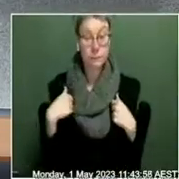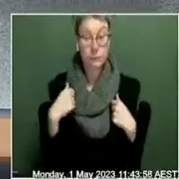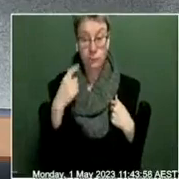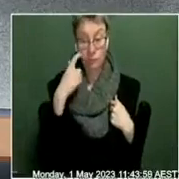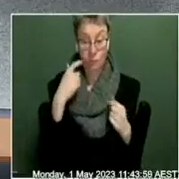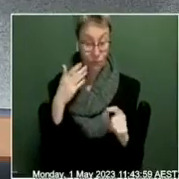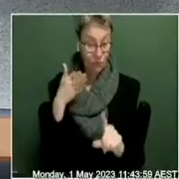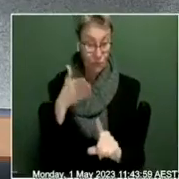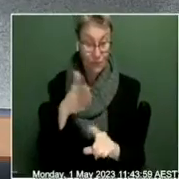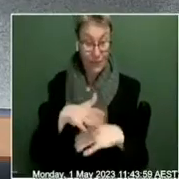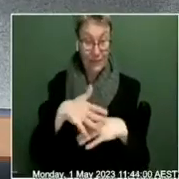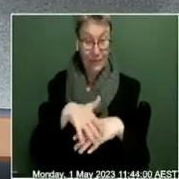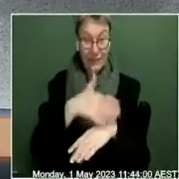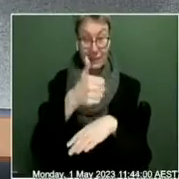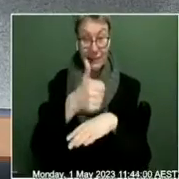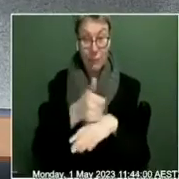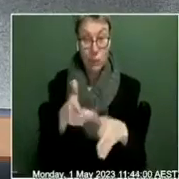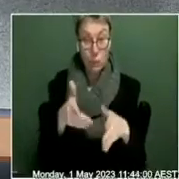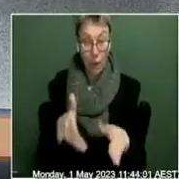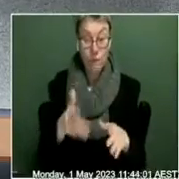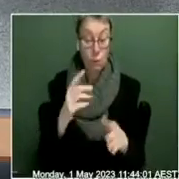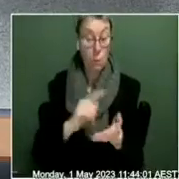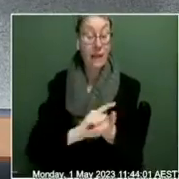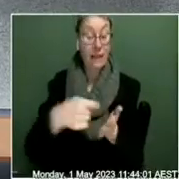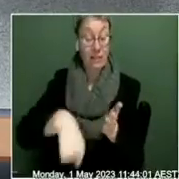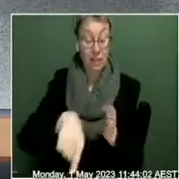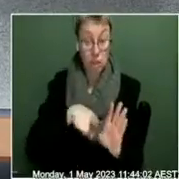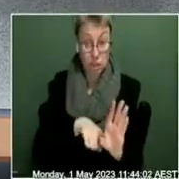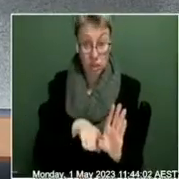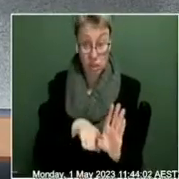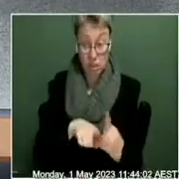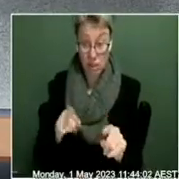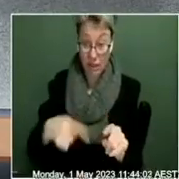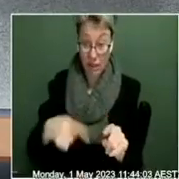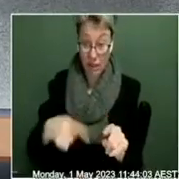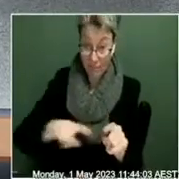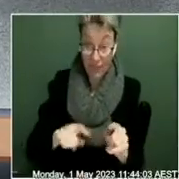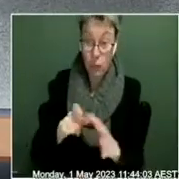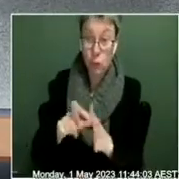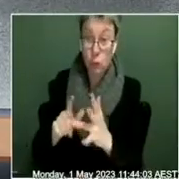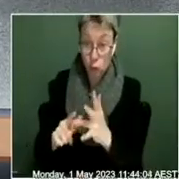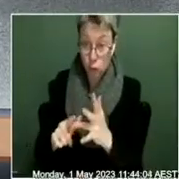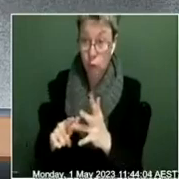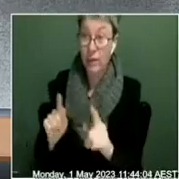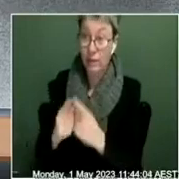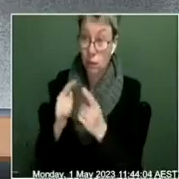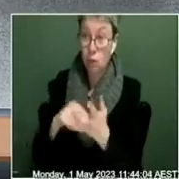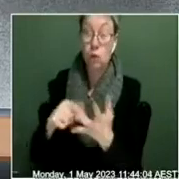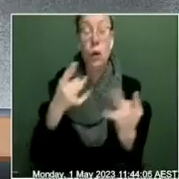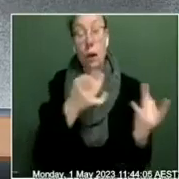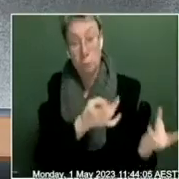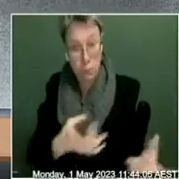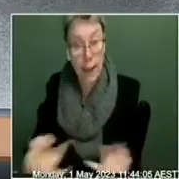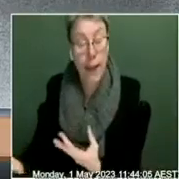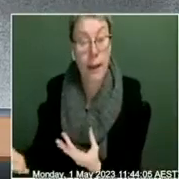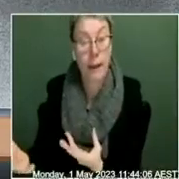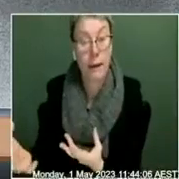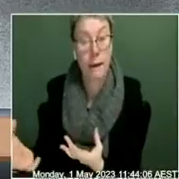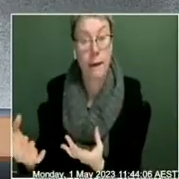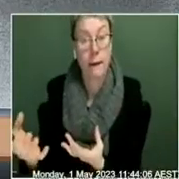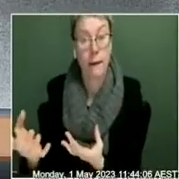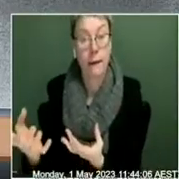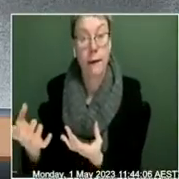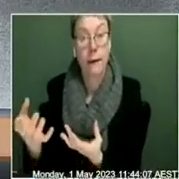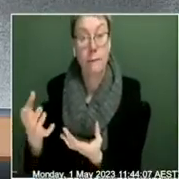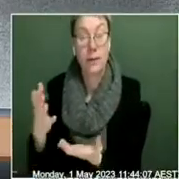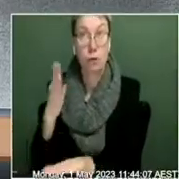work for it to genuinely be a health-led response. Because the success of the secondary response is very